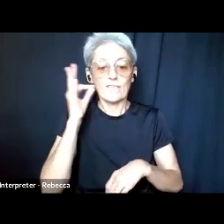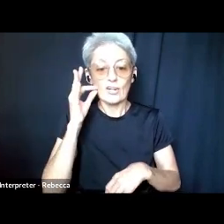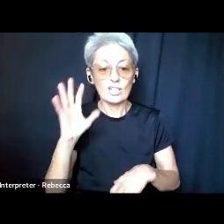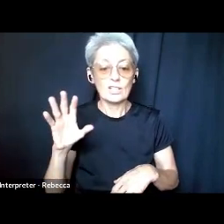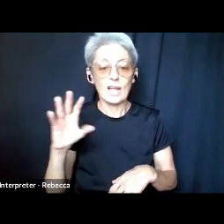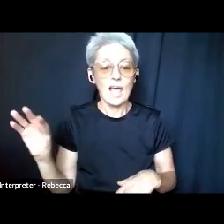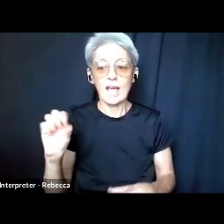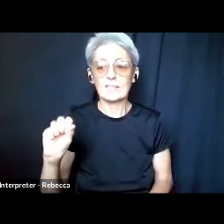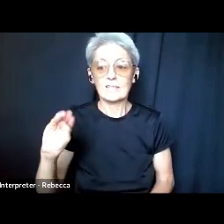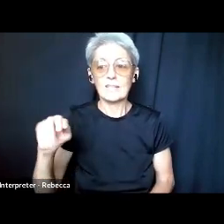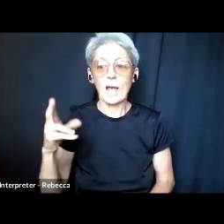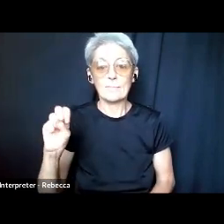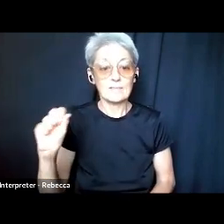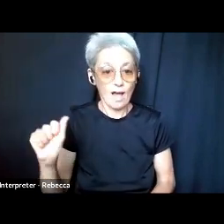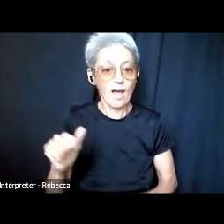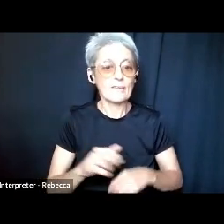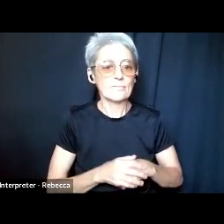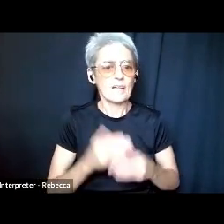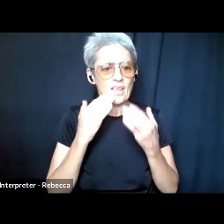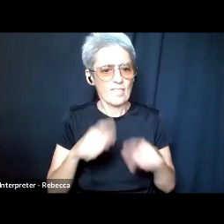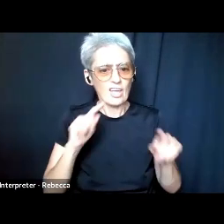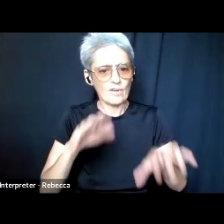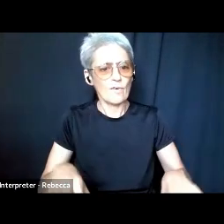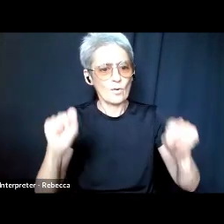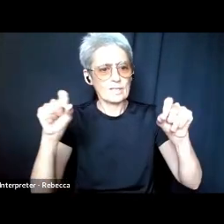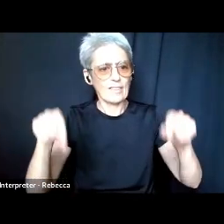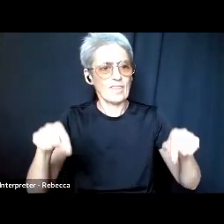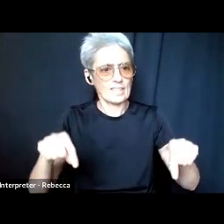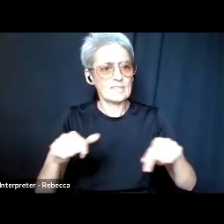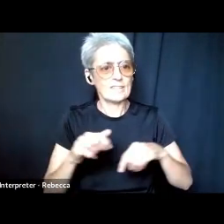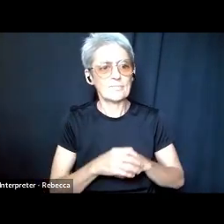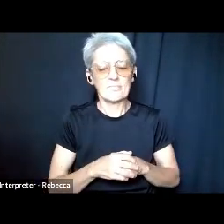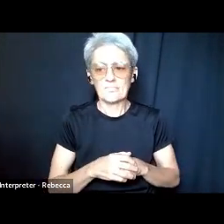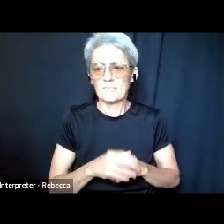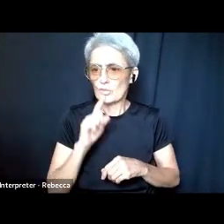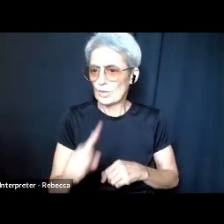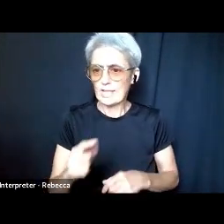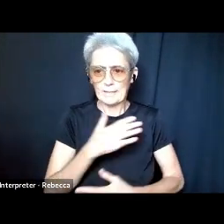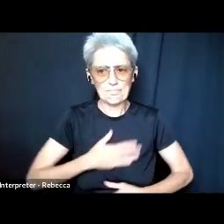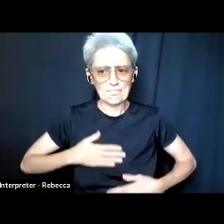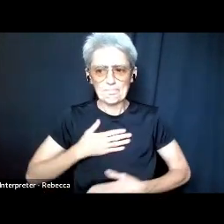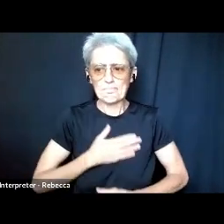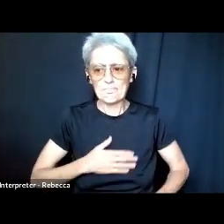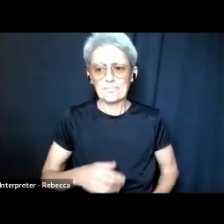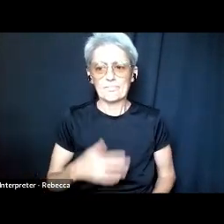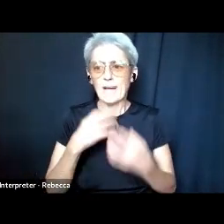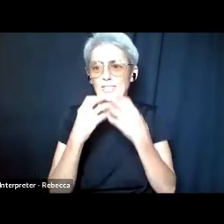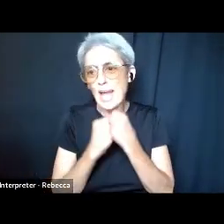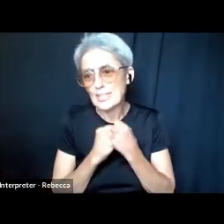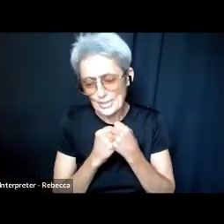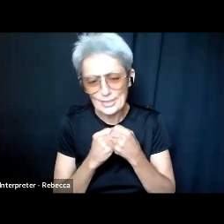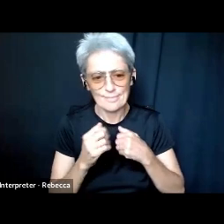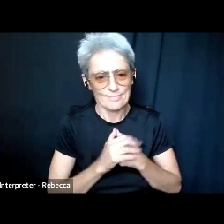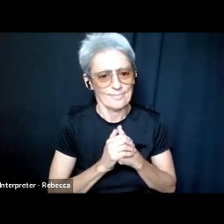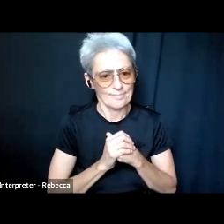SAMHSA for putting this on. It's really my pleasure, my treasure, to be able